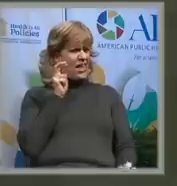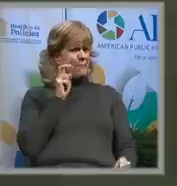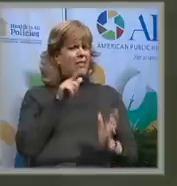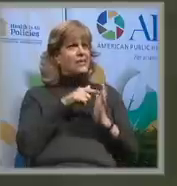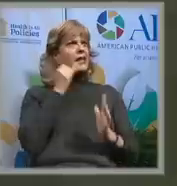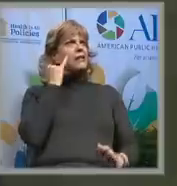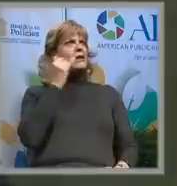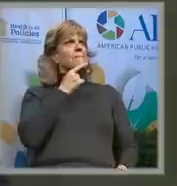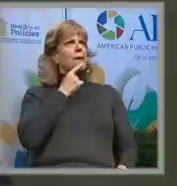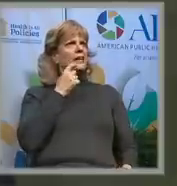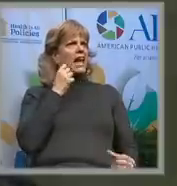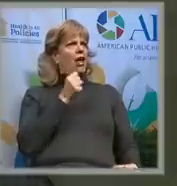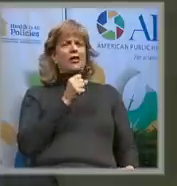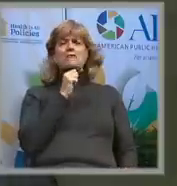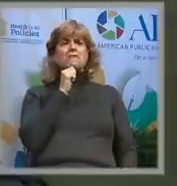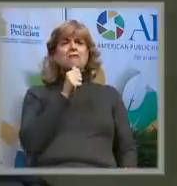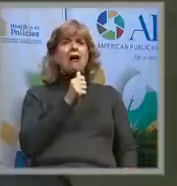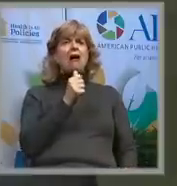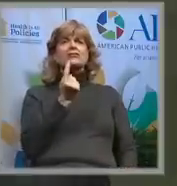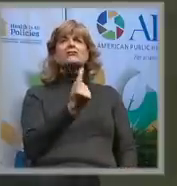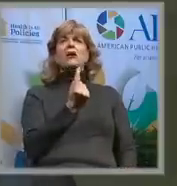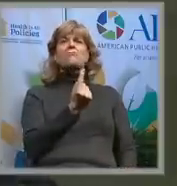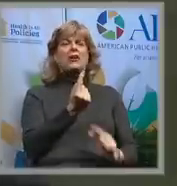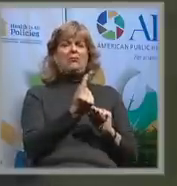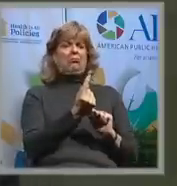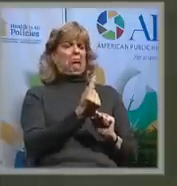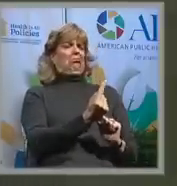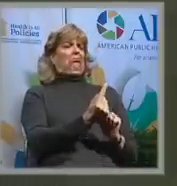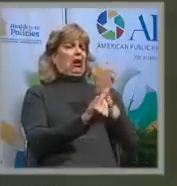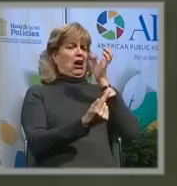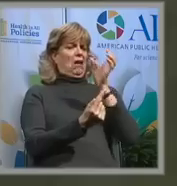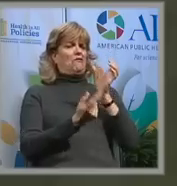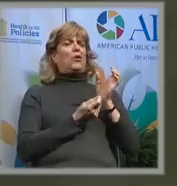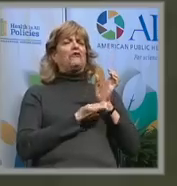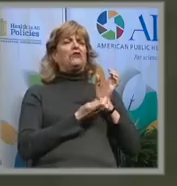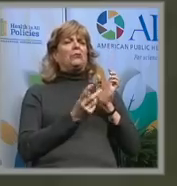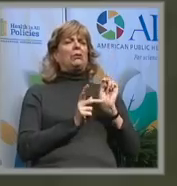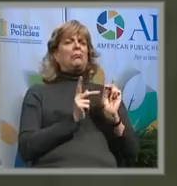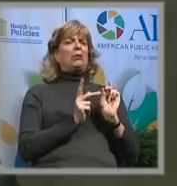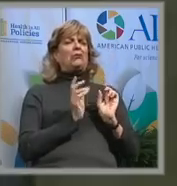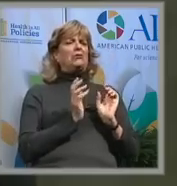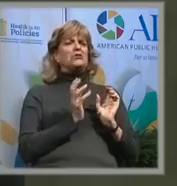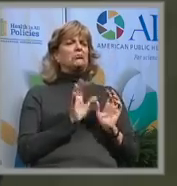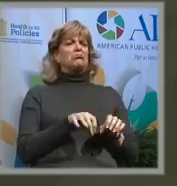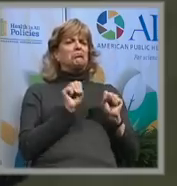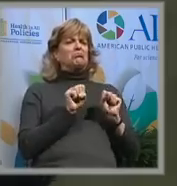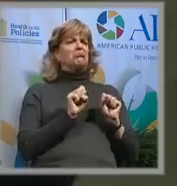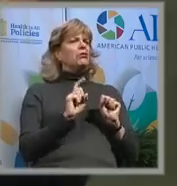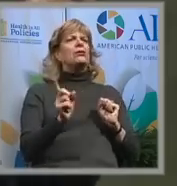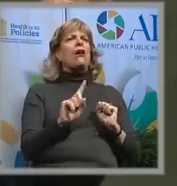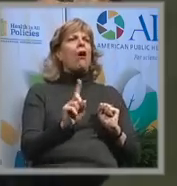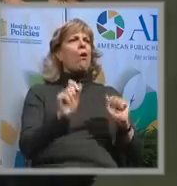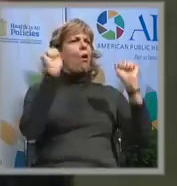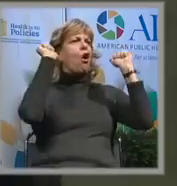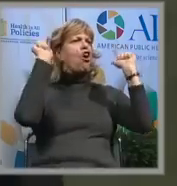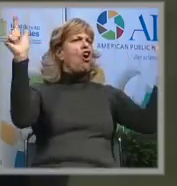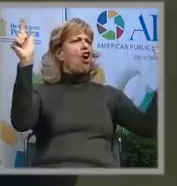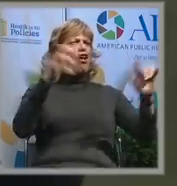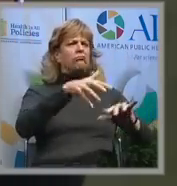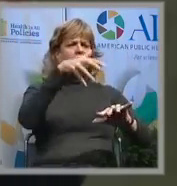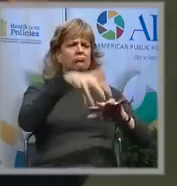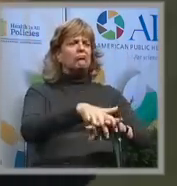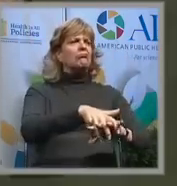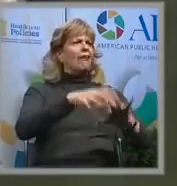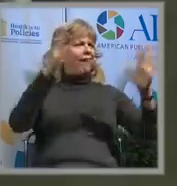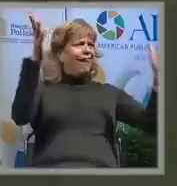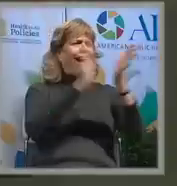of public health is not something, a concept for a few, but it must be all pervasive. Give me a hand